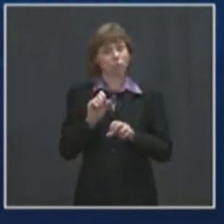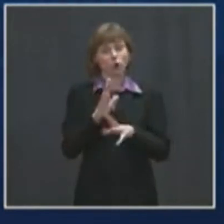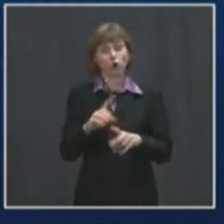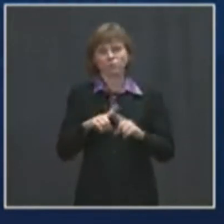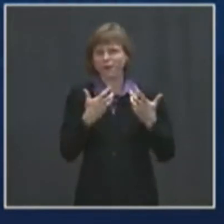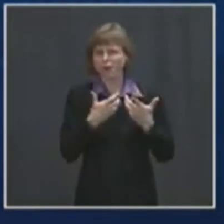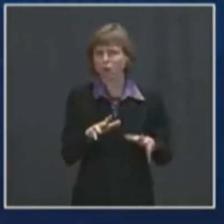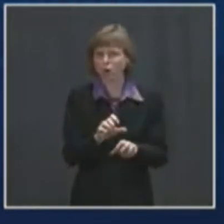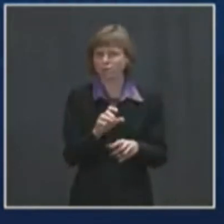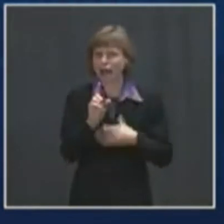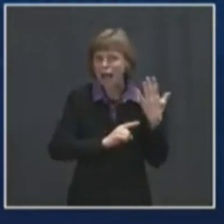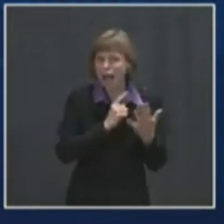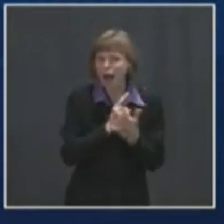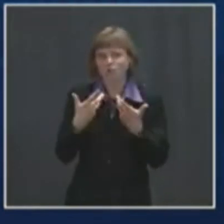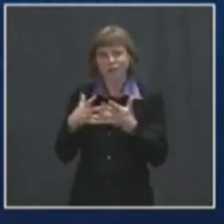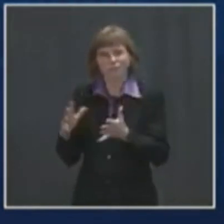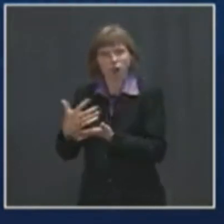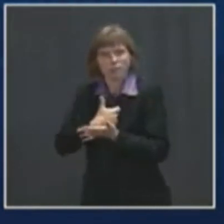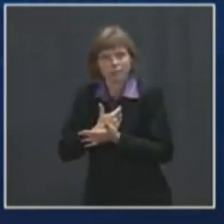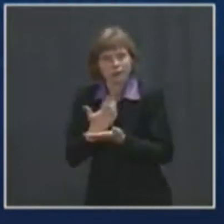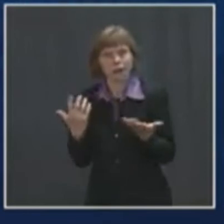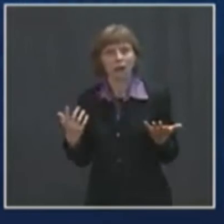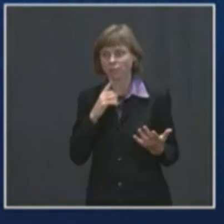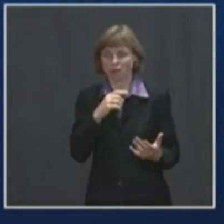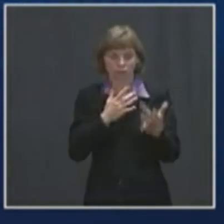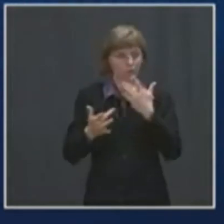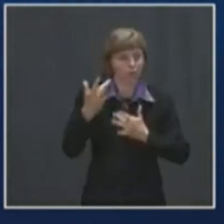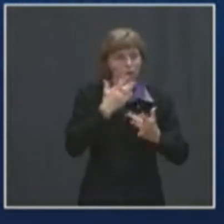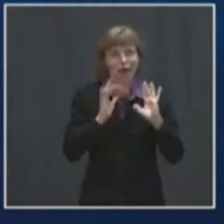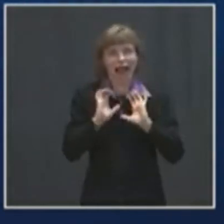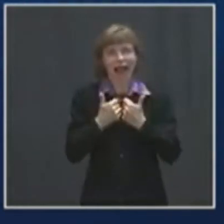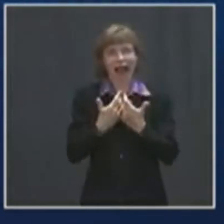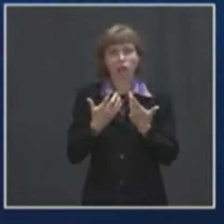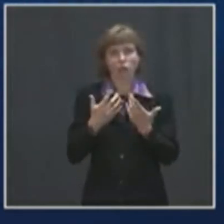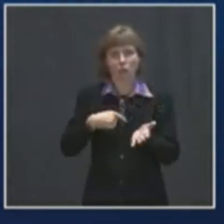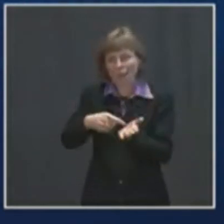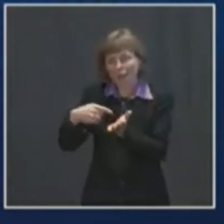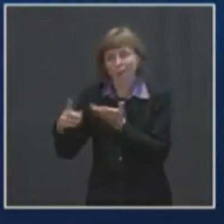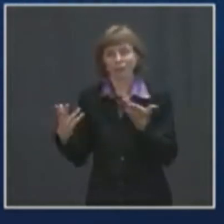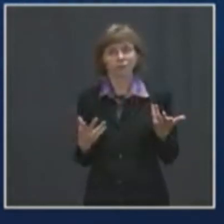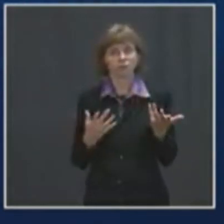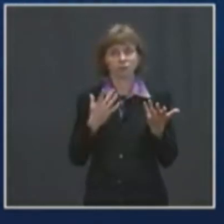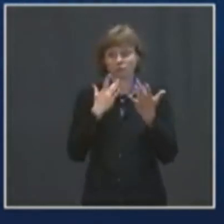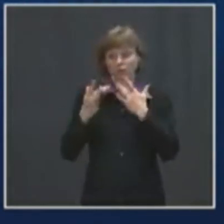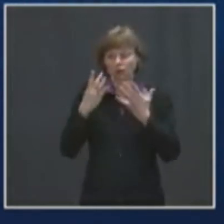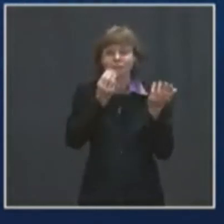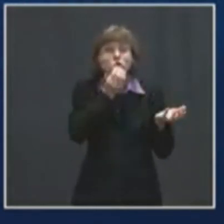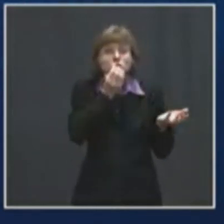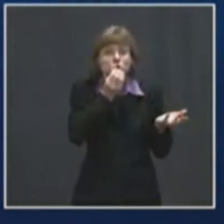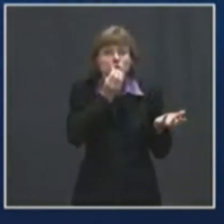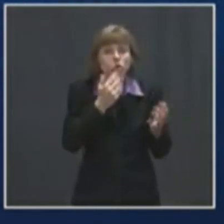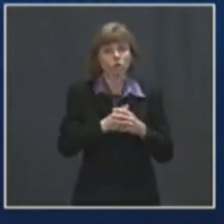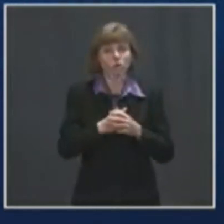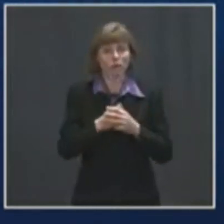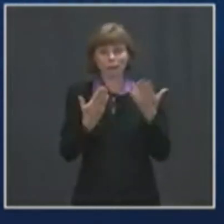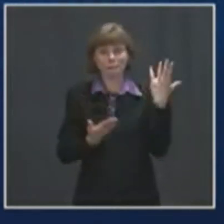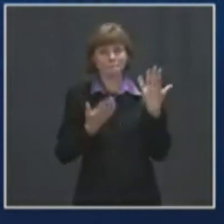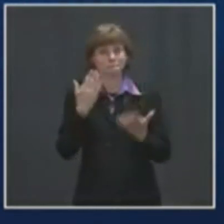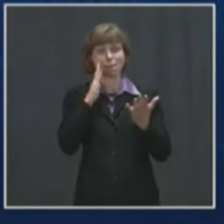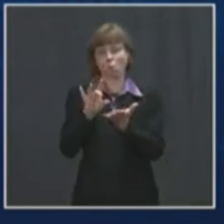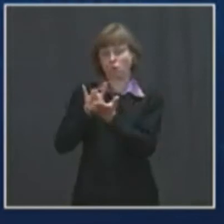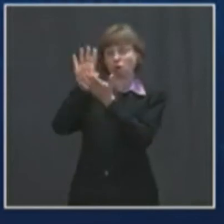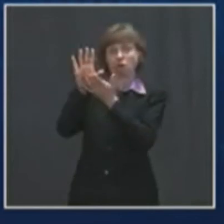lost wages, they're struggling to make ends meet. They face nutritional constraints. Often they face foreclosure or eviction